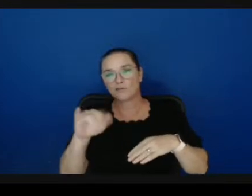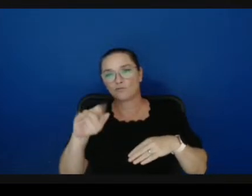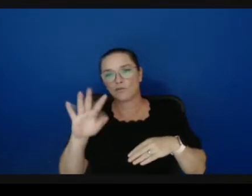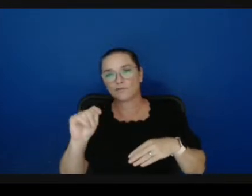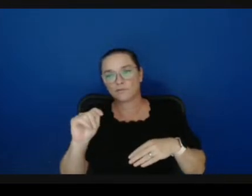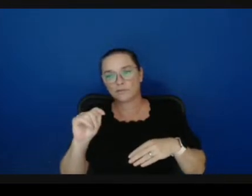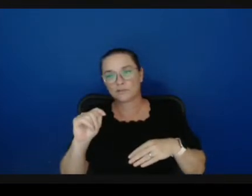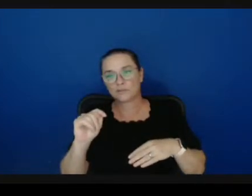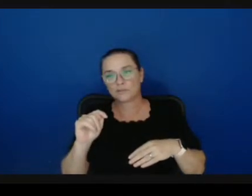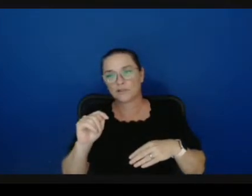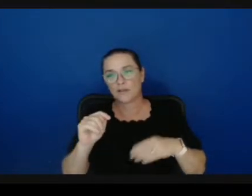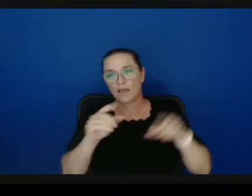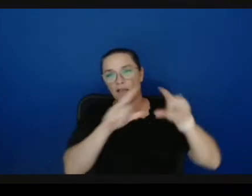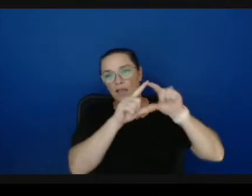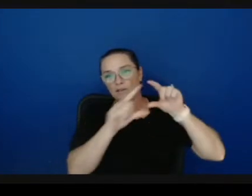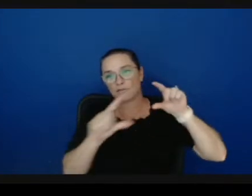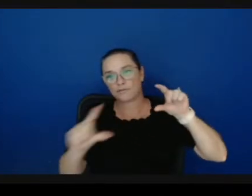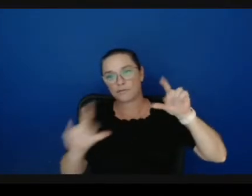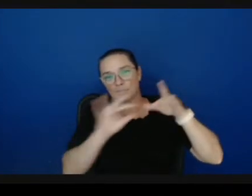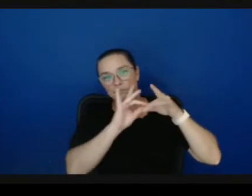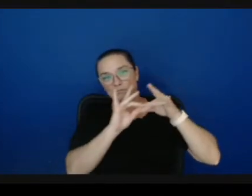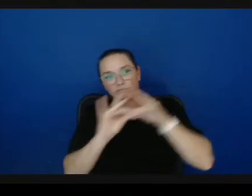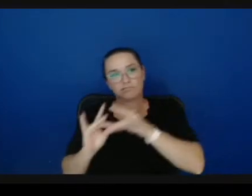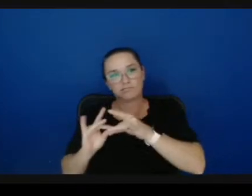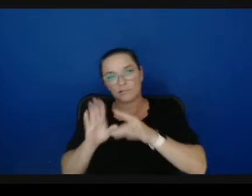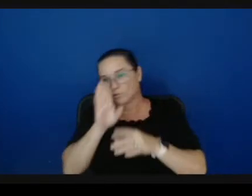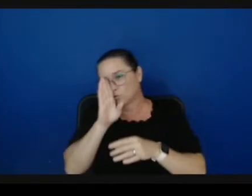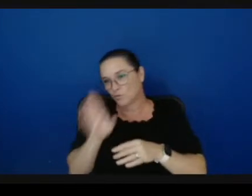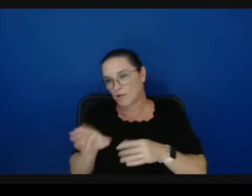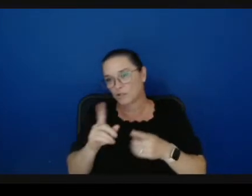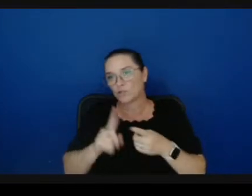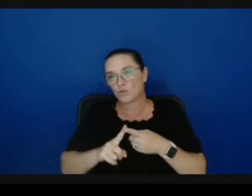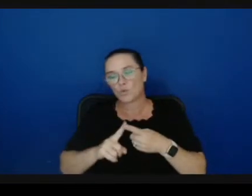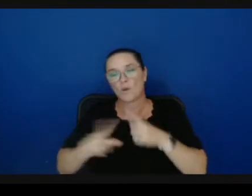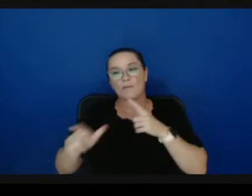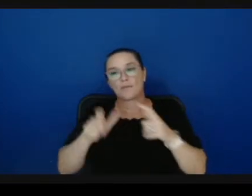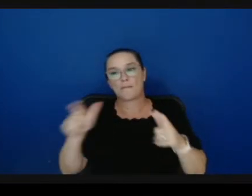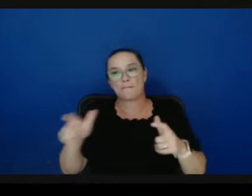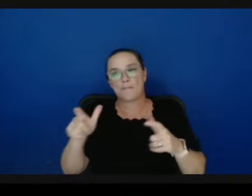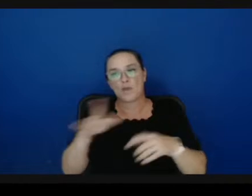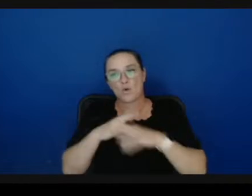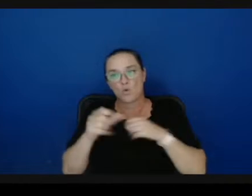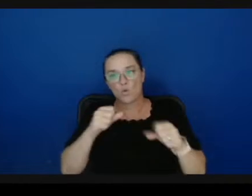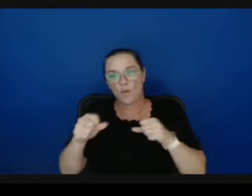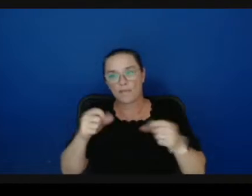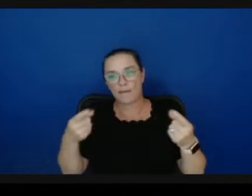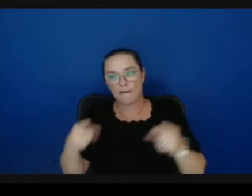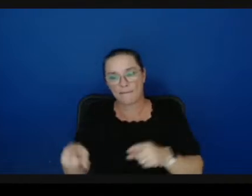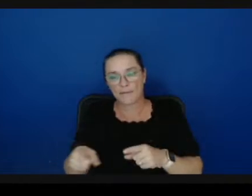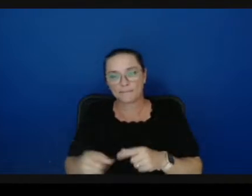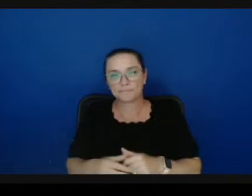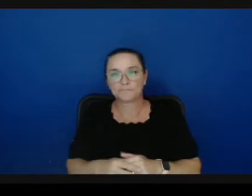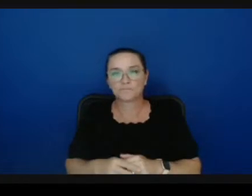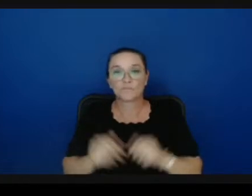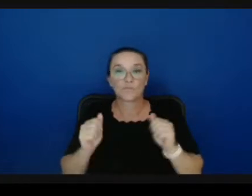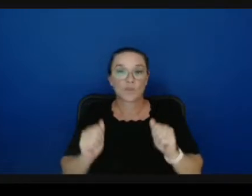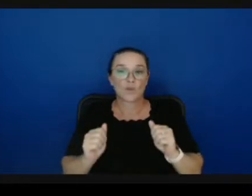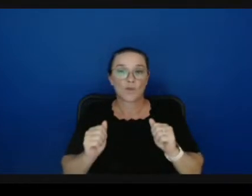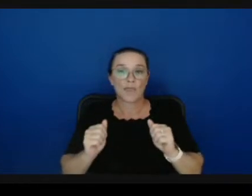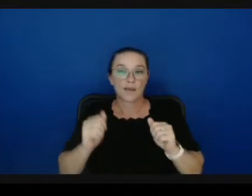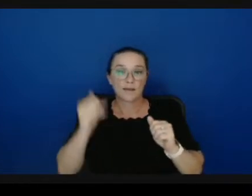point directly to the epicenter of this big event on the south flank. And so you can imagine that as